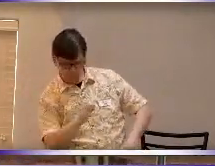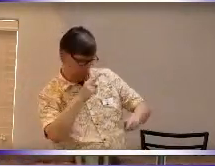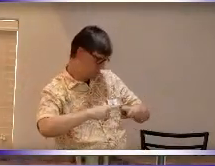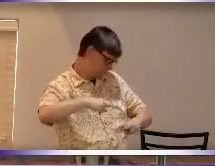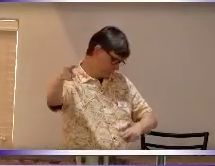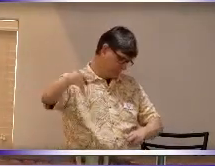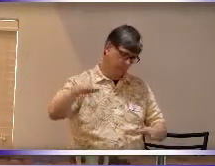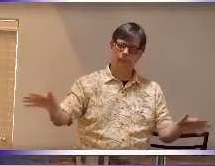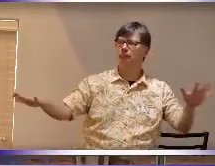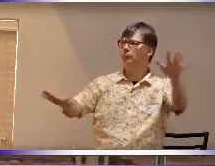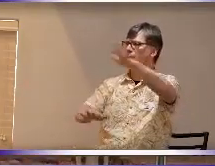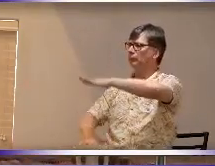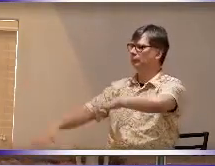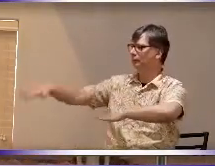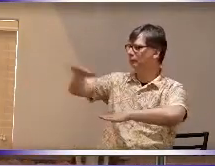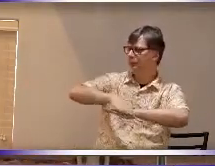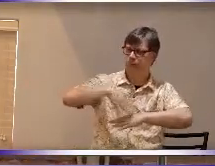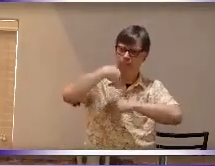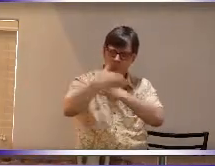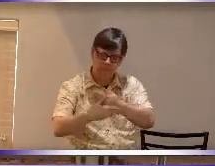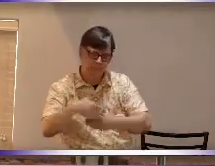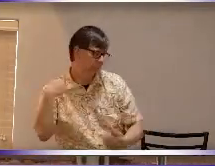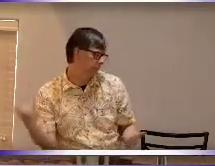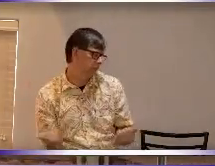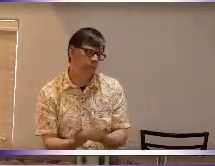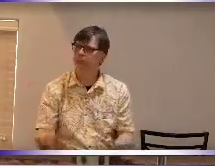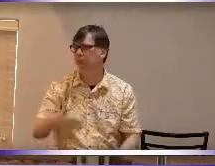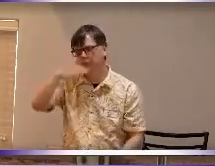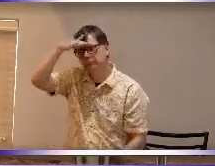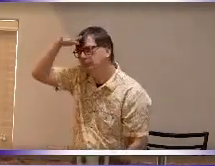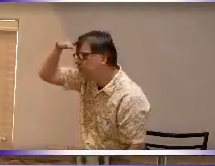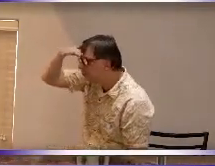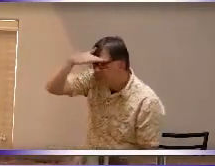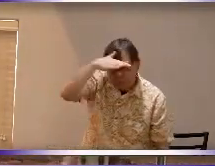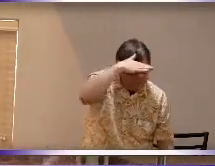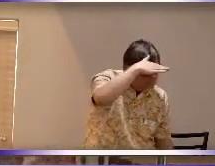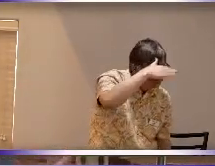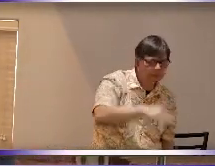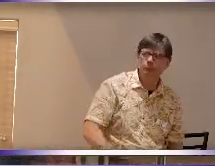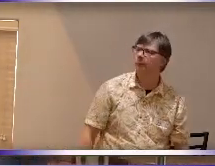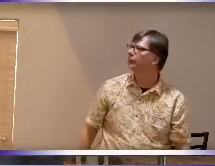in front to block, you know, to make sure that there isn't any unseen.